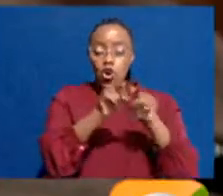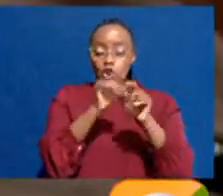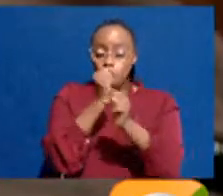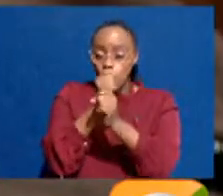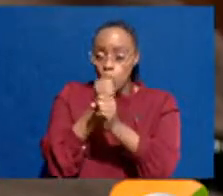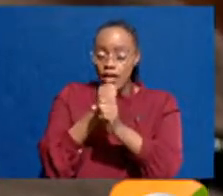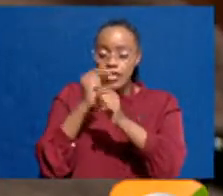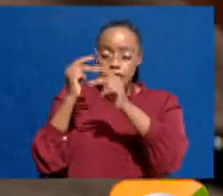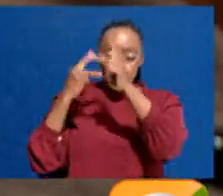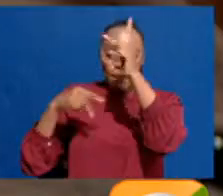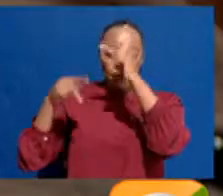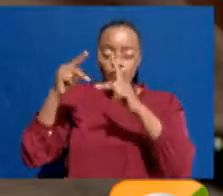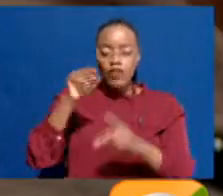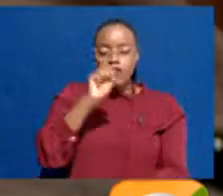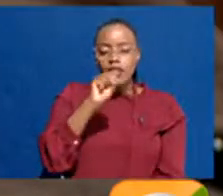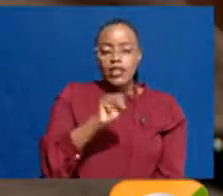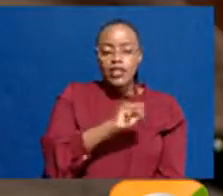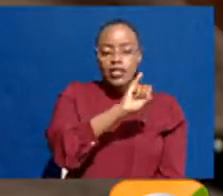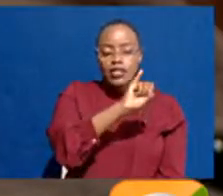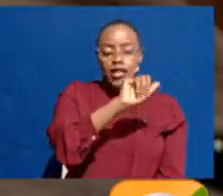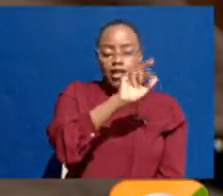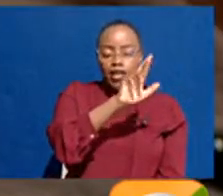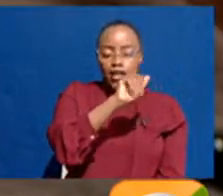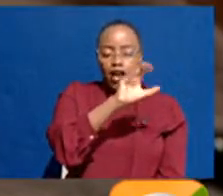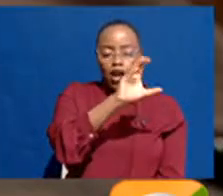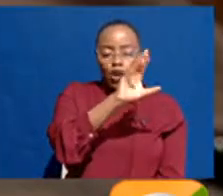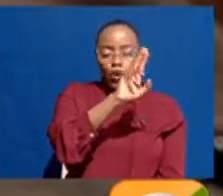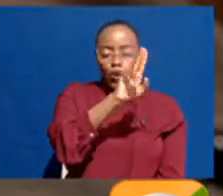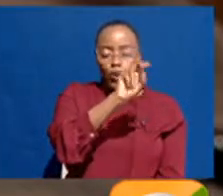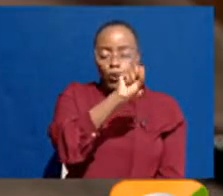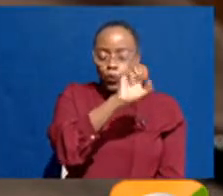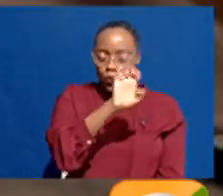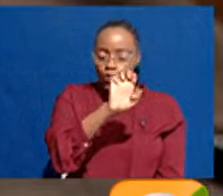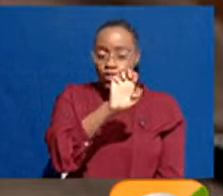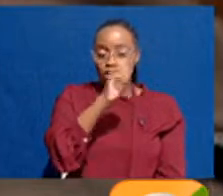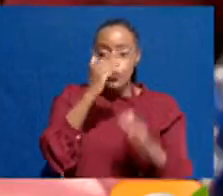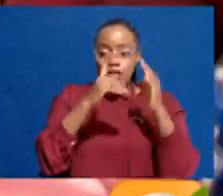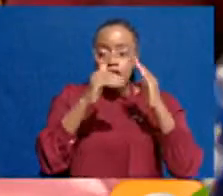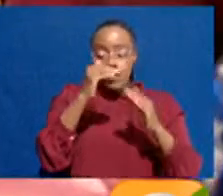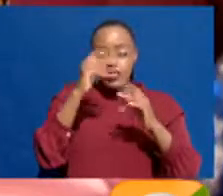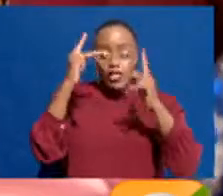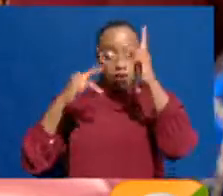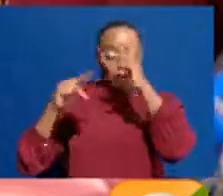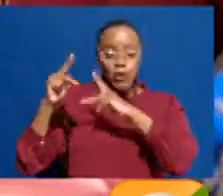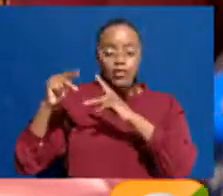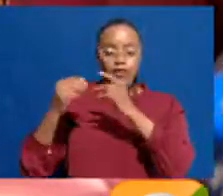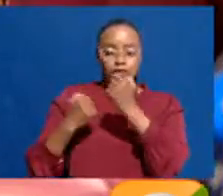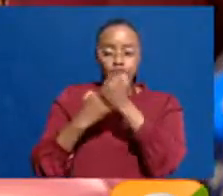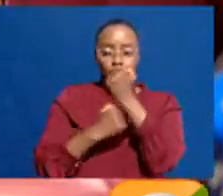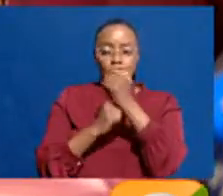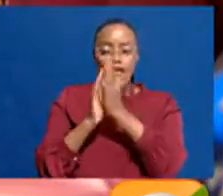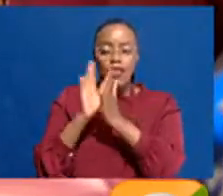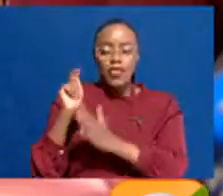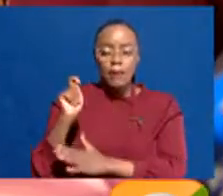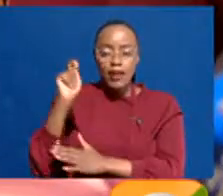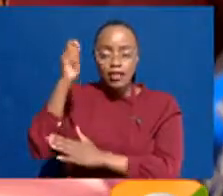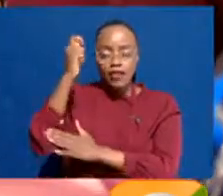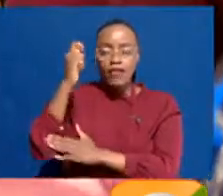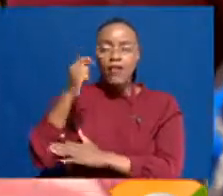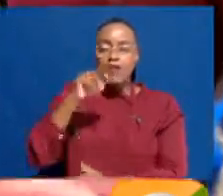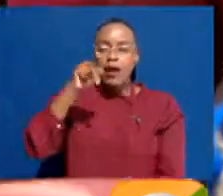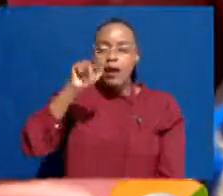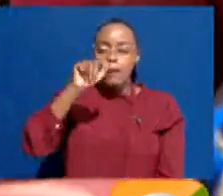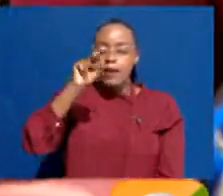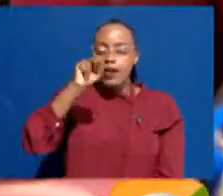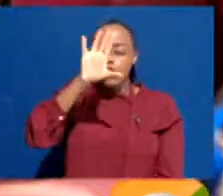work as professor at the Syracuse University, Professor Micere Githae Mugo was founder and president of the